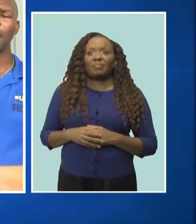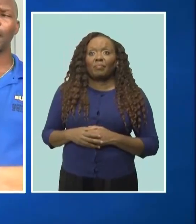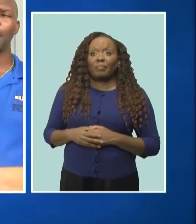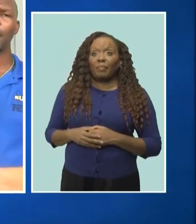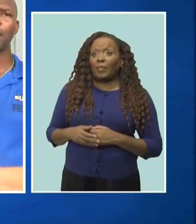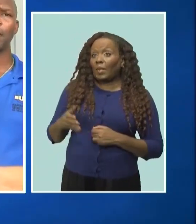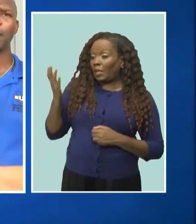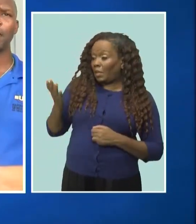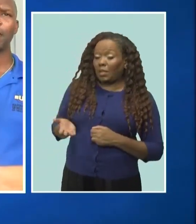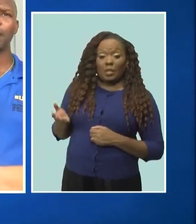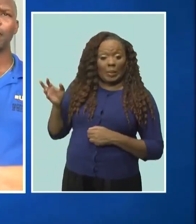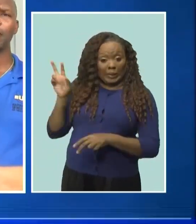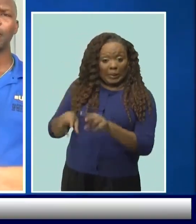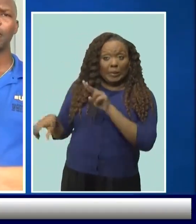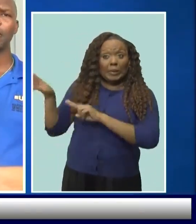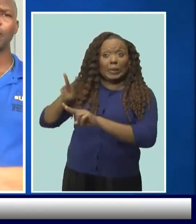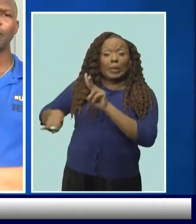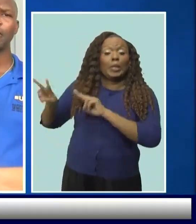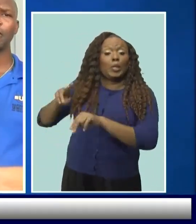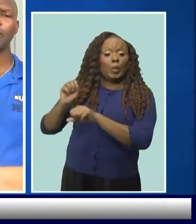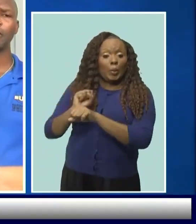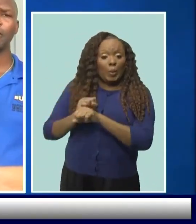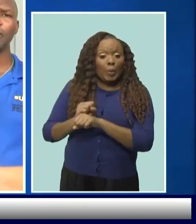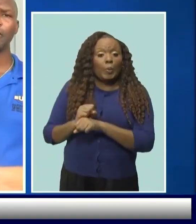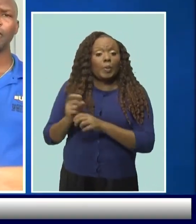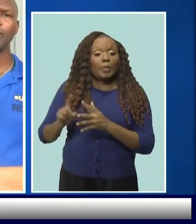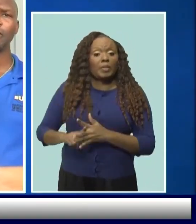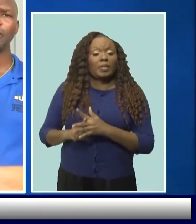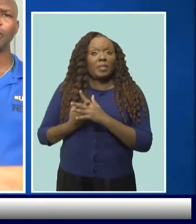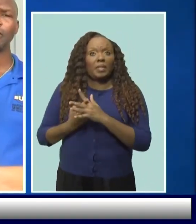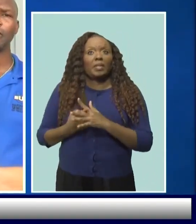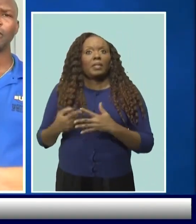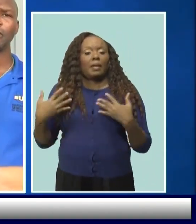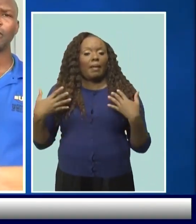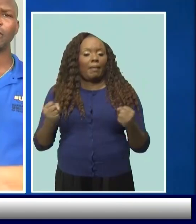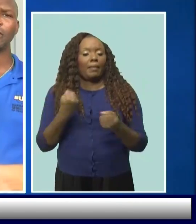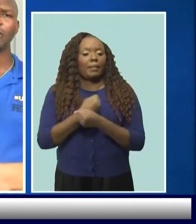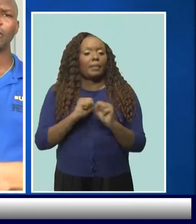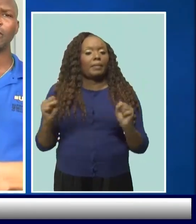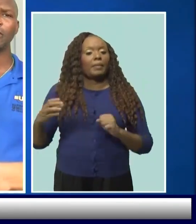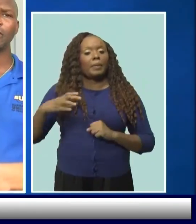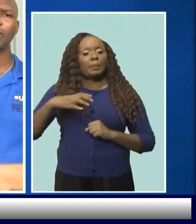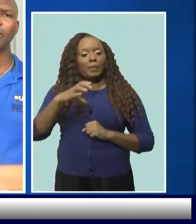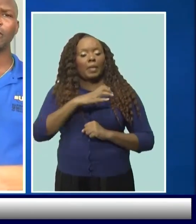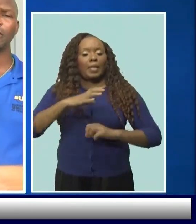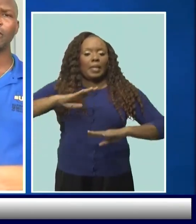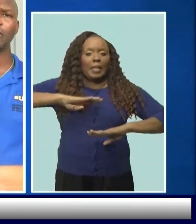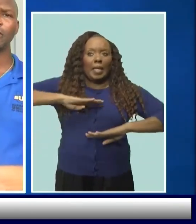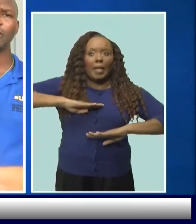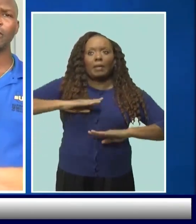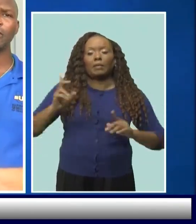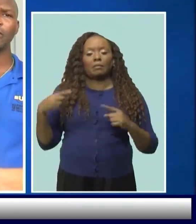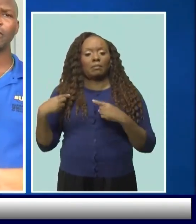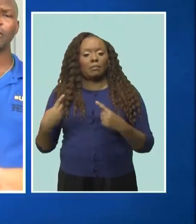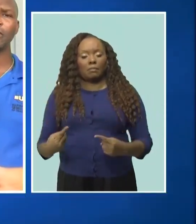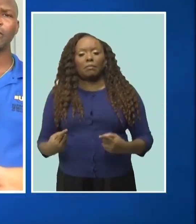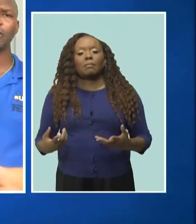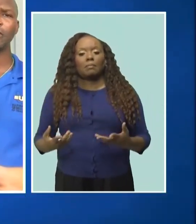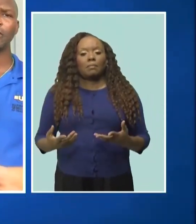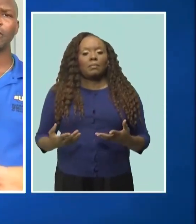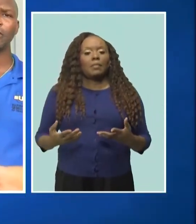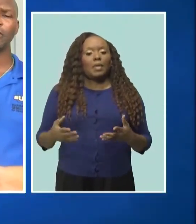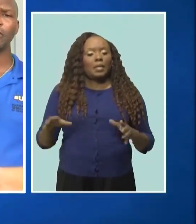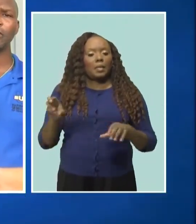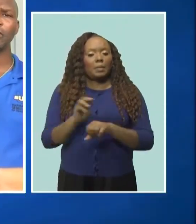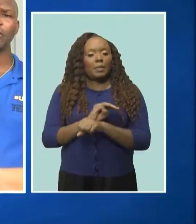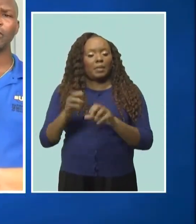has started. We did a walkthrough today, and the Health and Safety Committee is satisfied that at least the ministry is making an